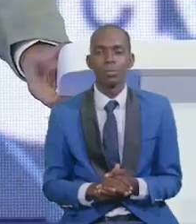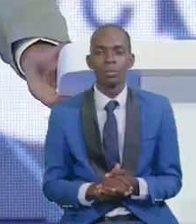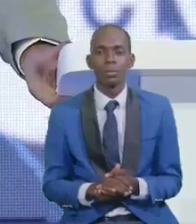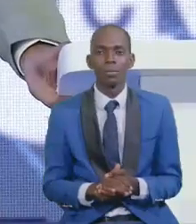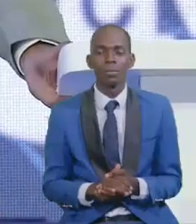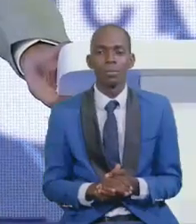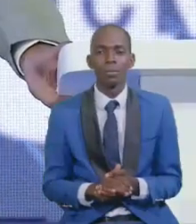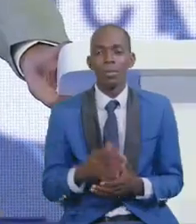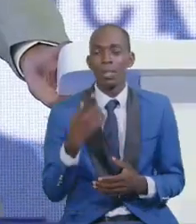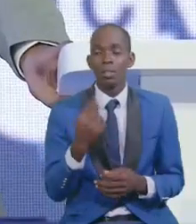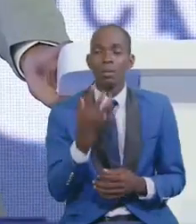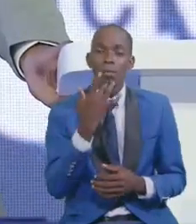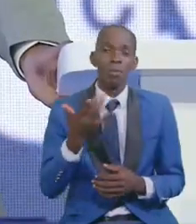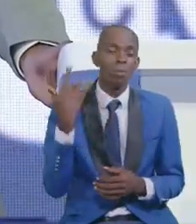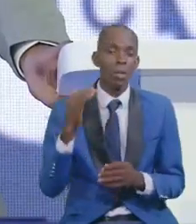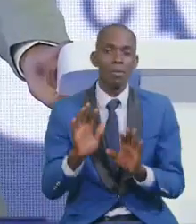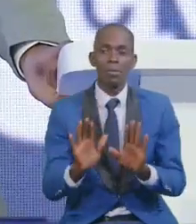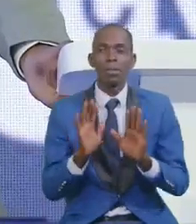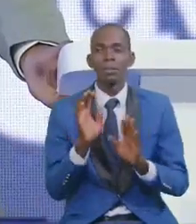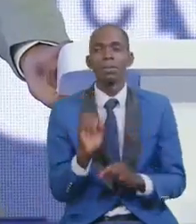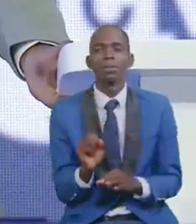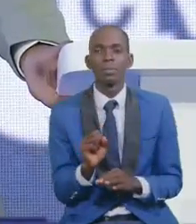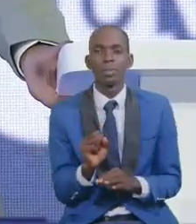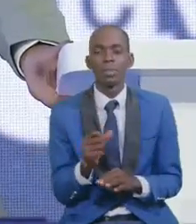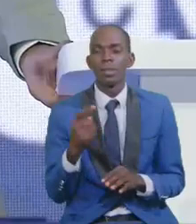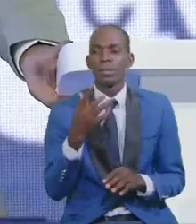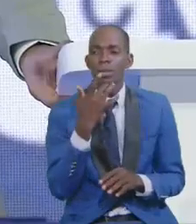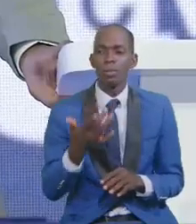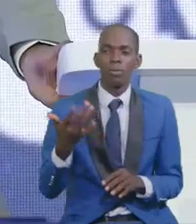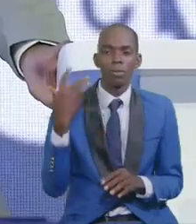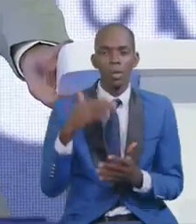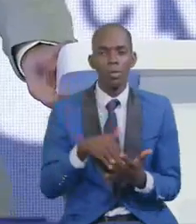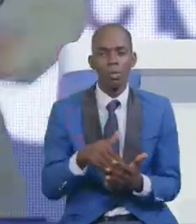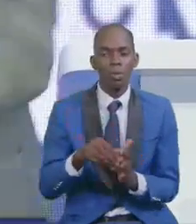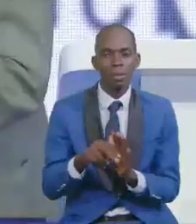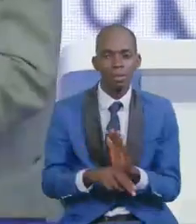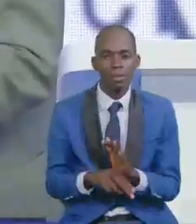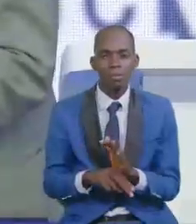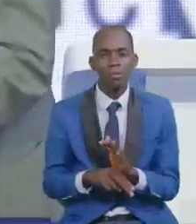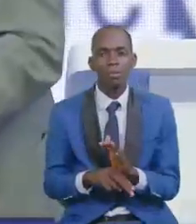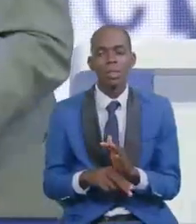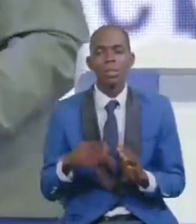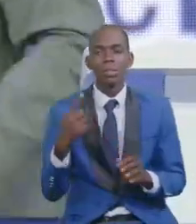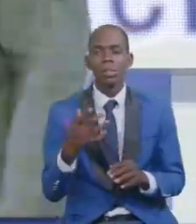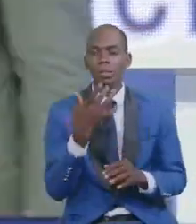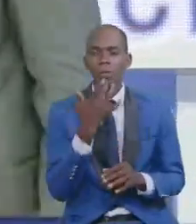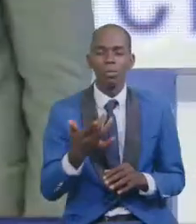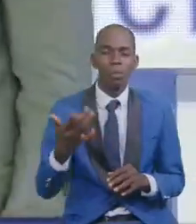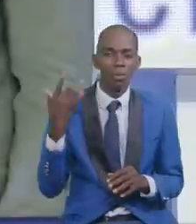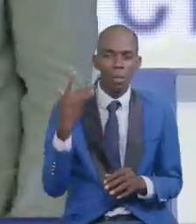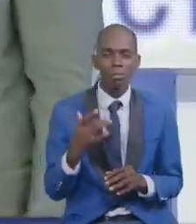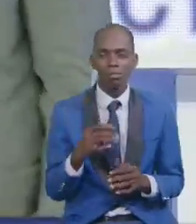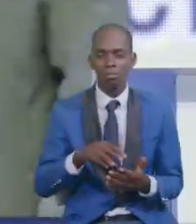The former fears, the former weakness, the former crumbling and